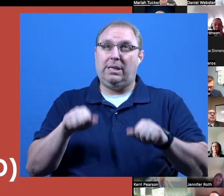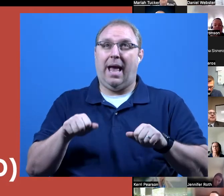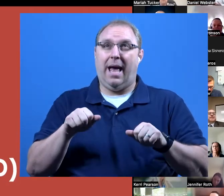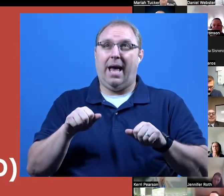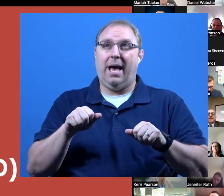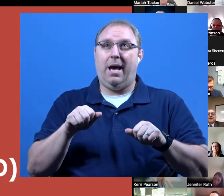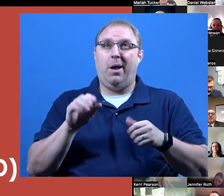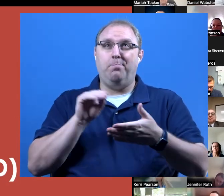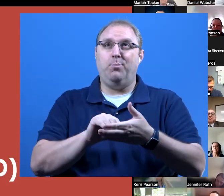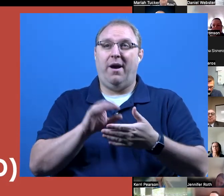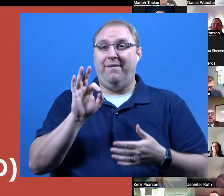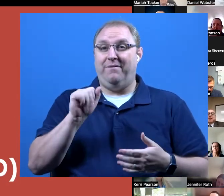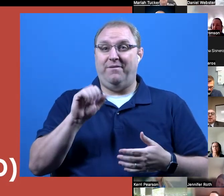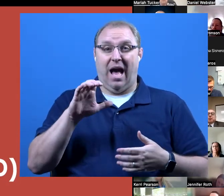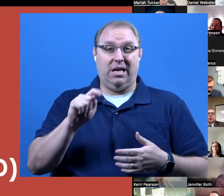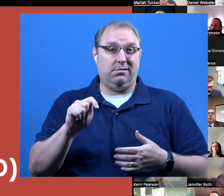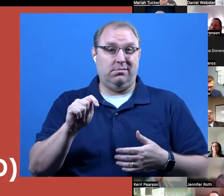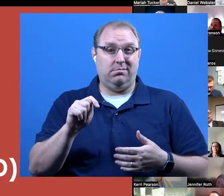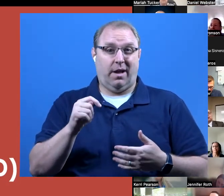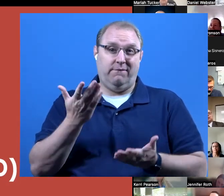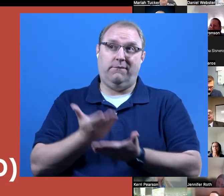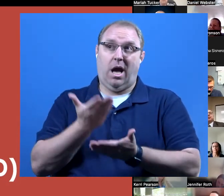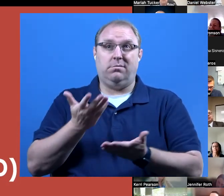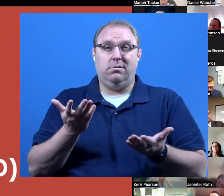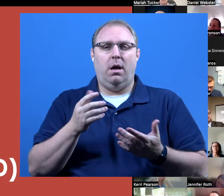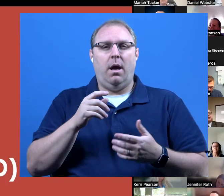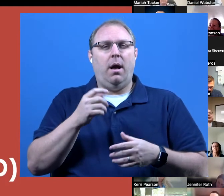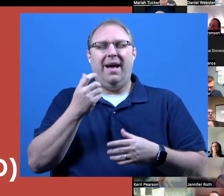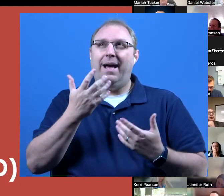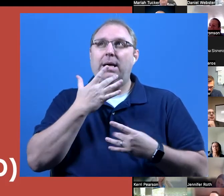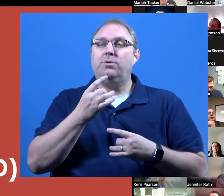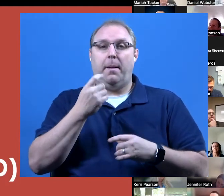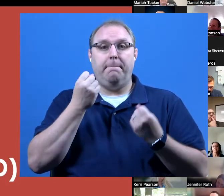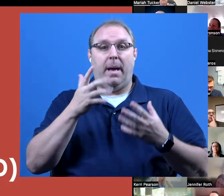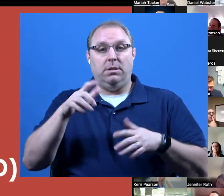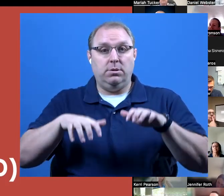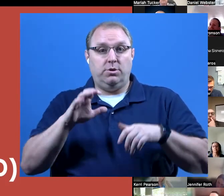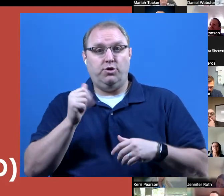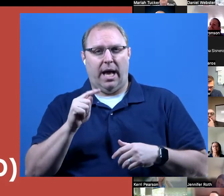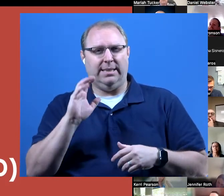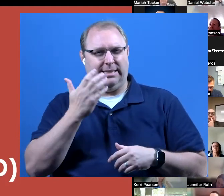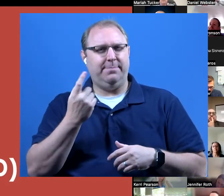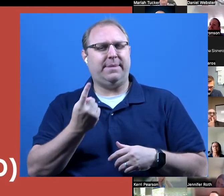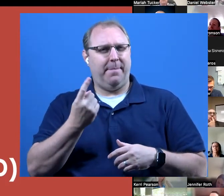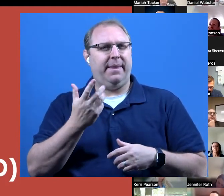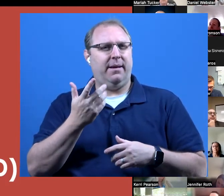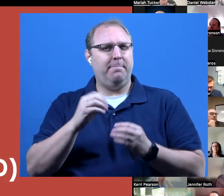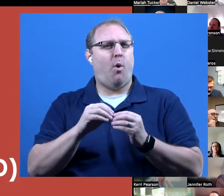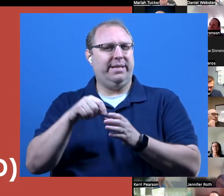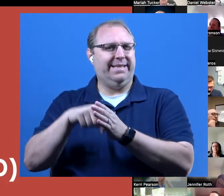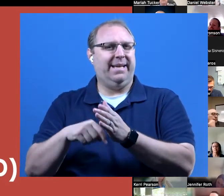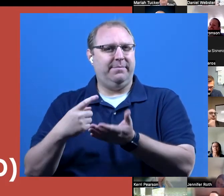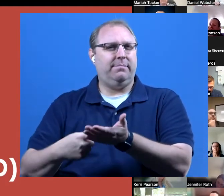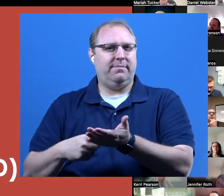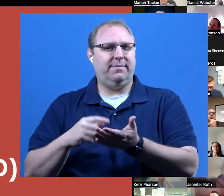going on underneath there, right? That I would say that to me is one of those things that Lance talked about earlier that says there's something going